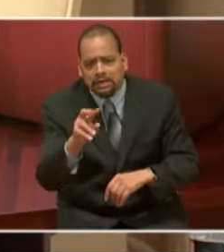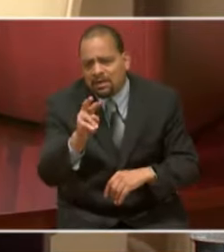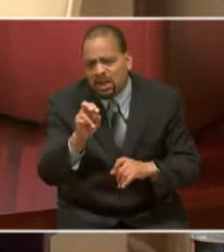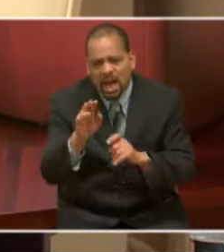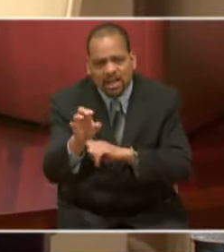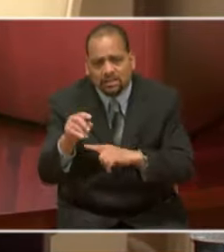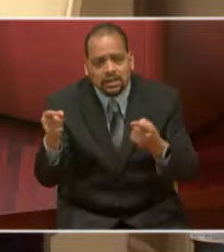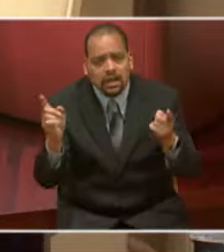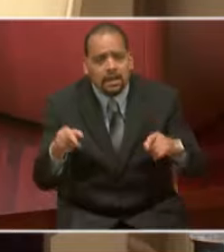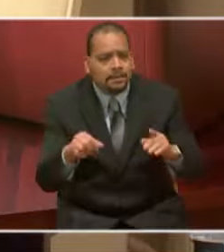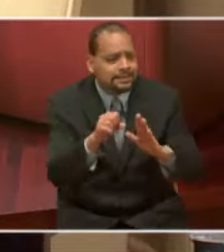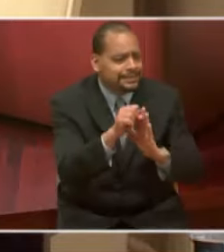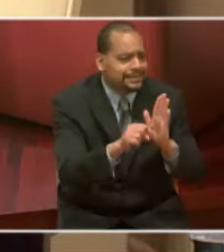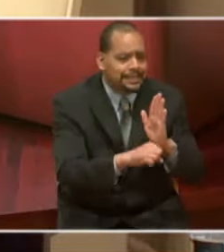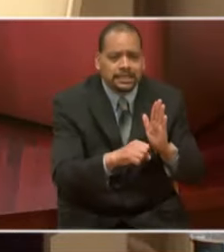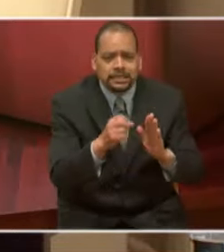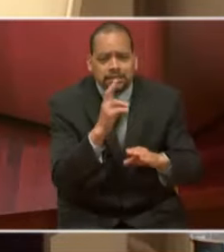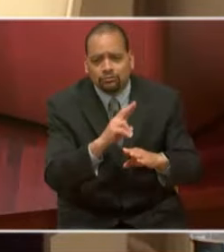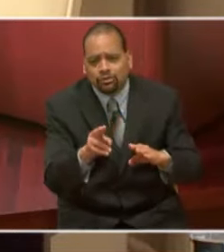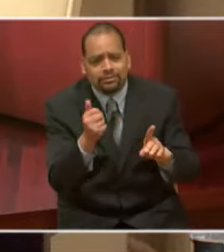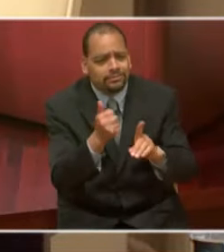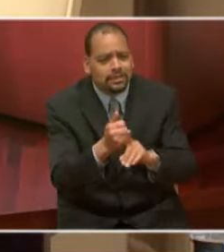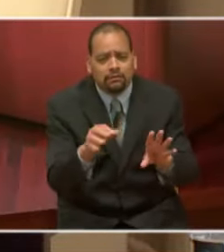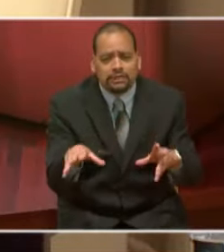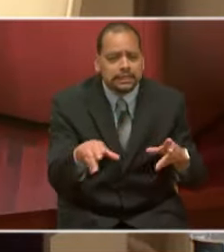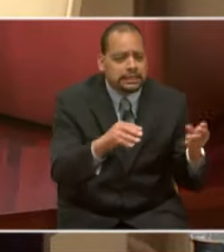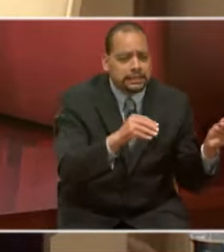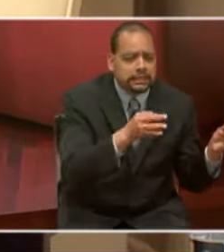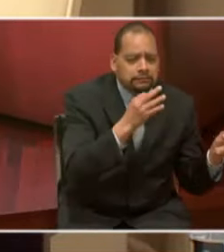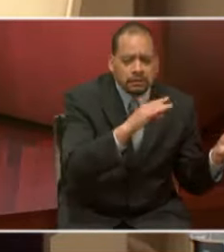look toward. We have certain principles.